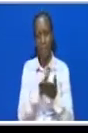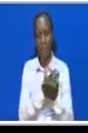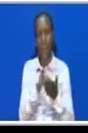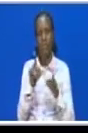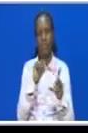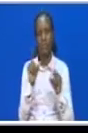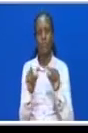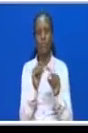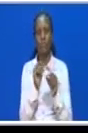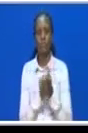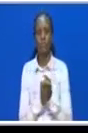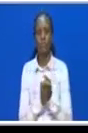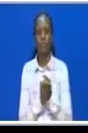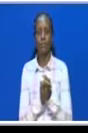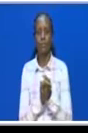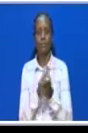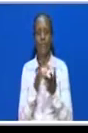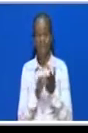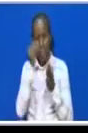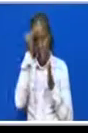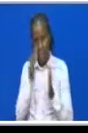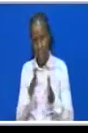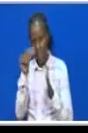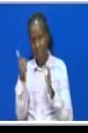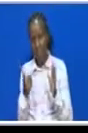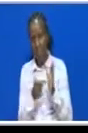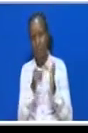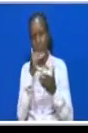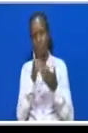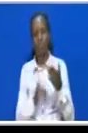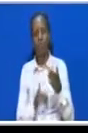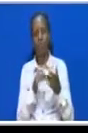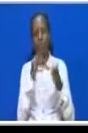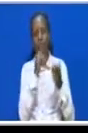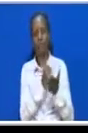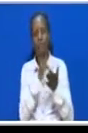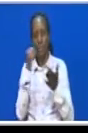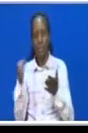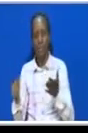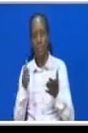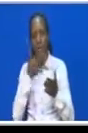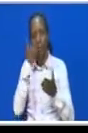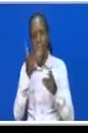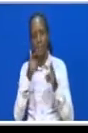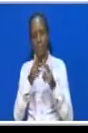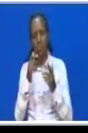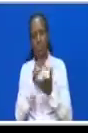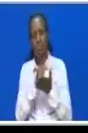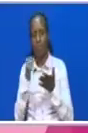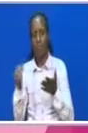choices. Learner, another thing, before you transfer your answer to the answer sheet,